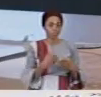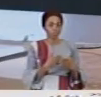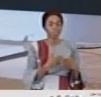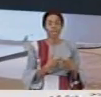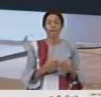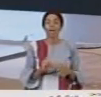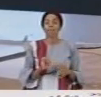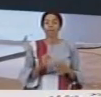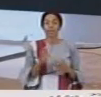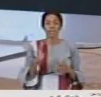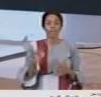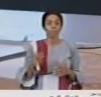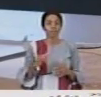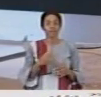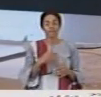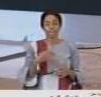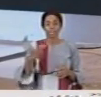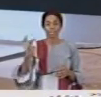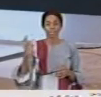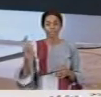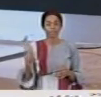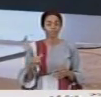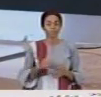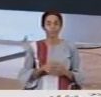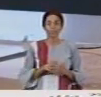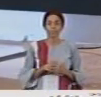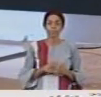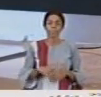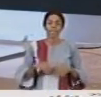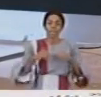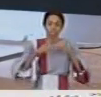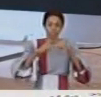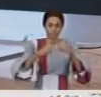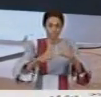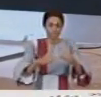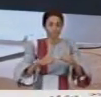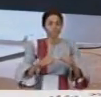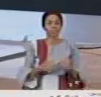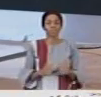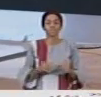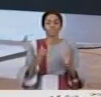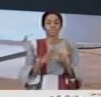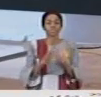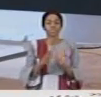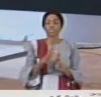soon, by and by. By and by,